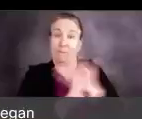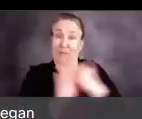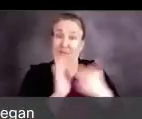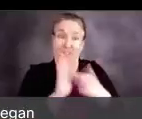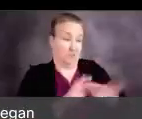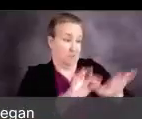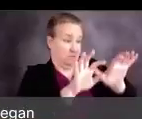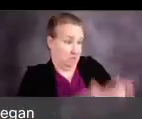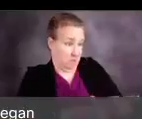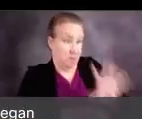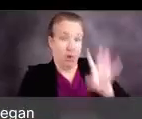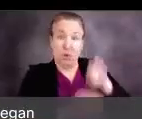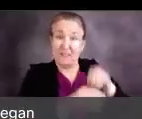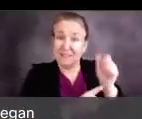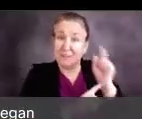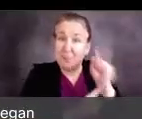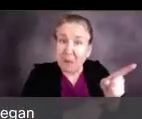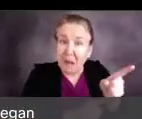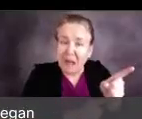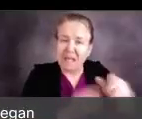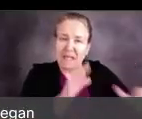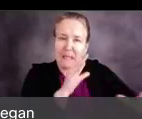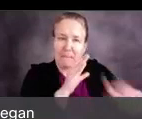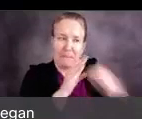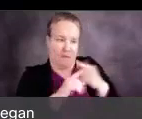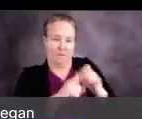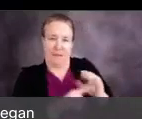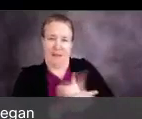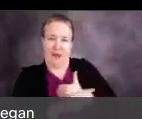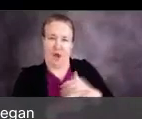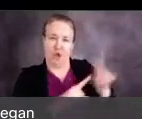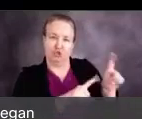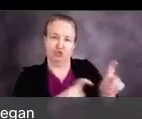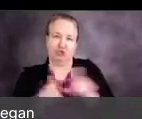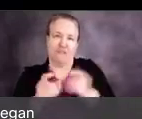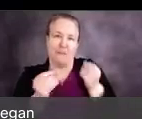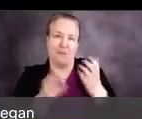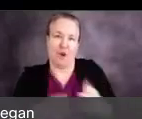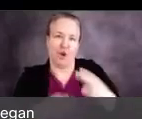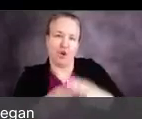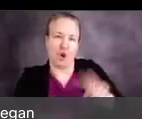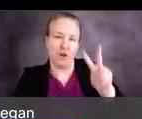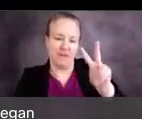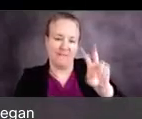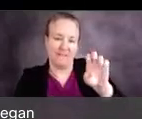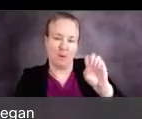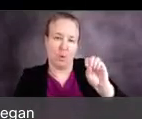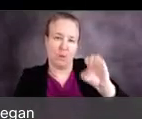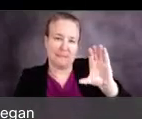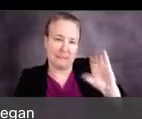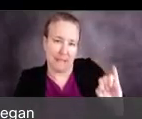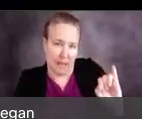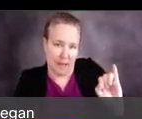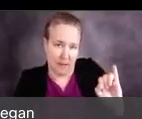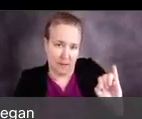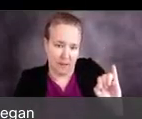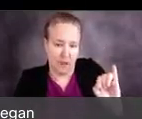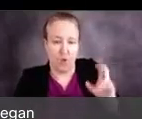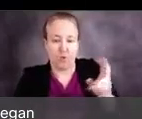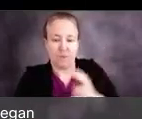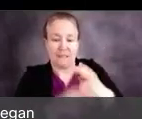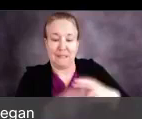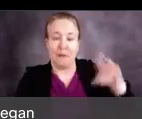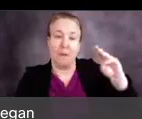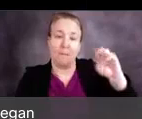10 minutes, you will receive an email from our survey provider, VOC, under the name